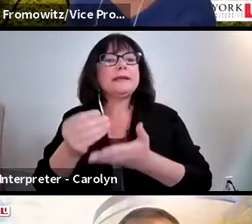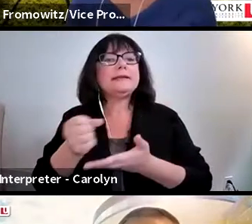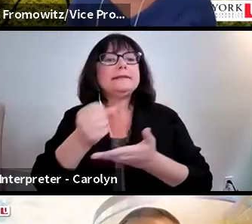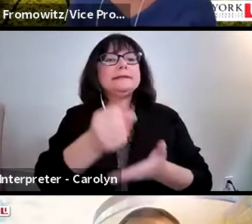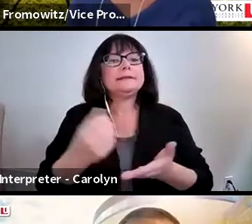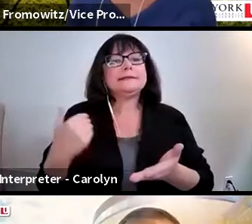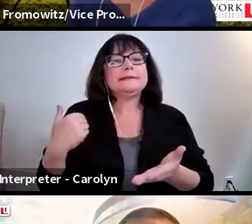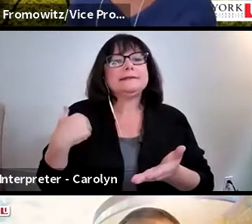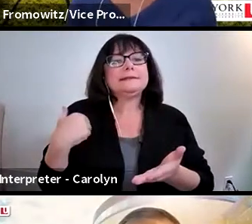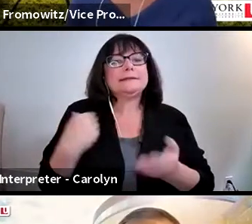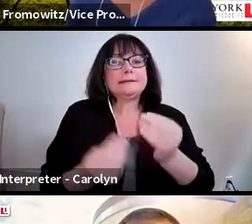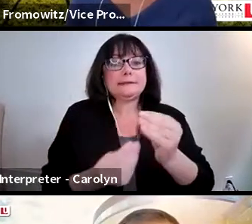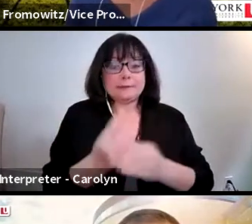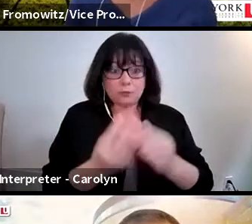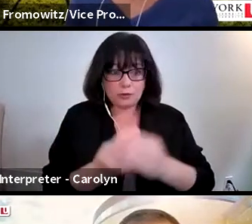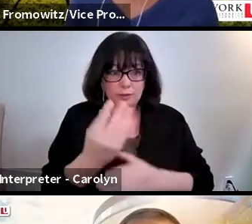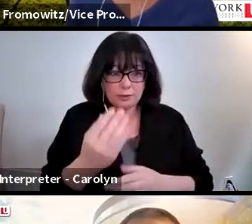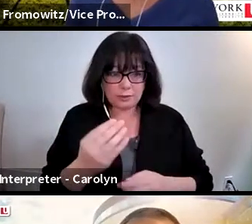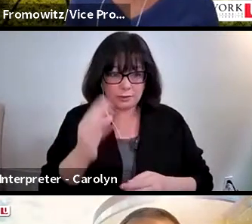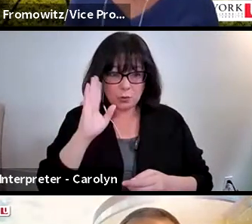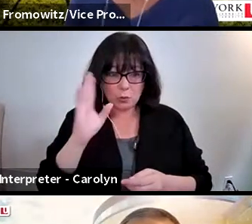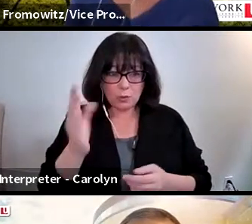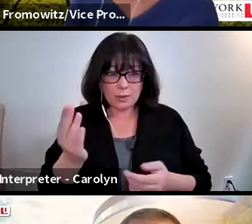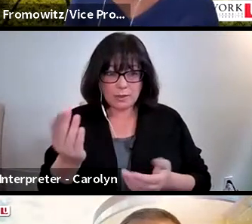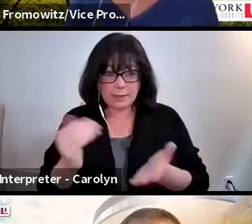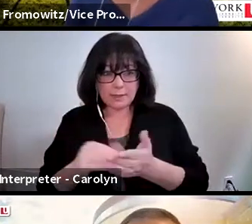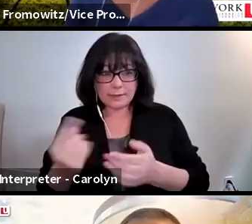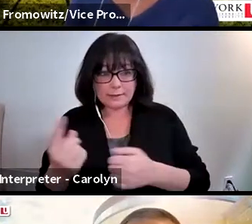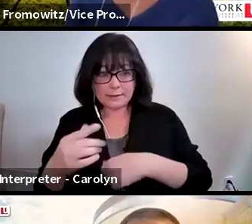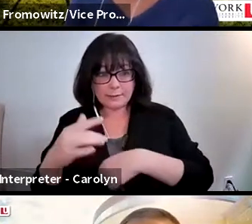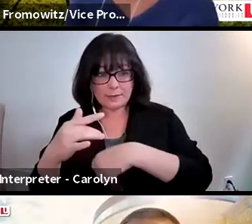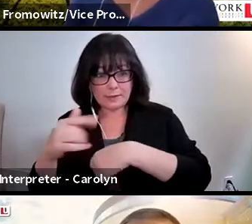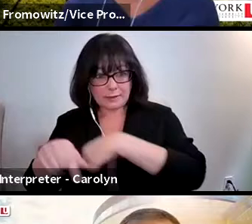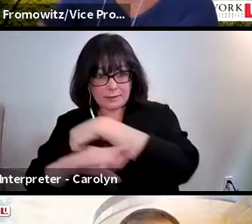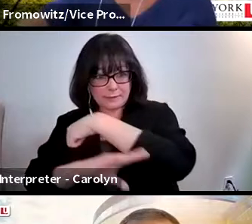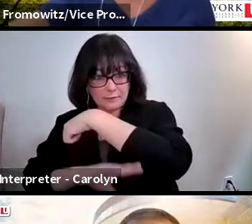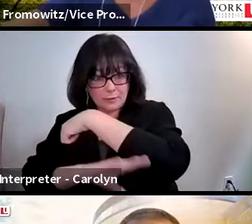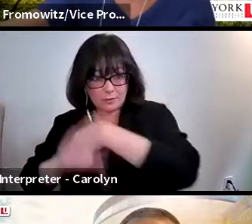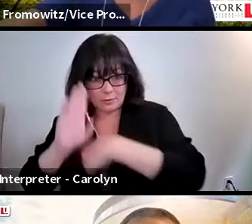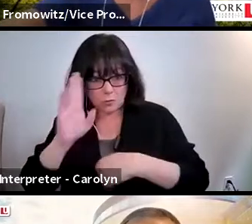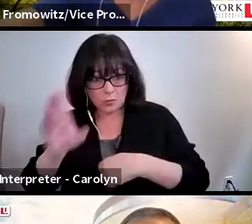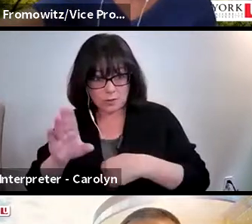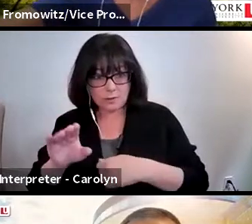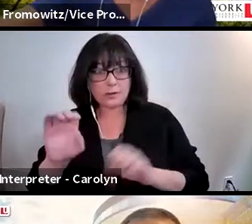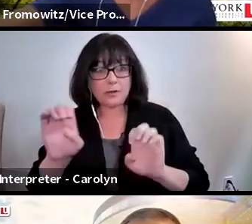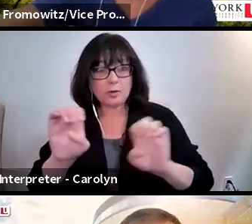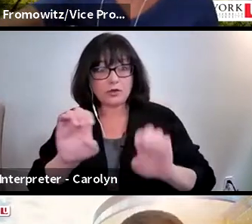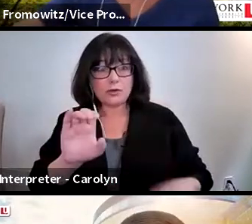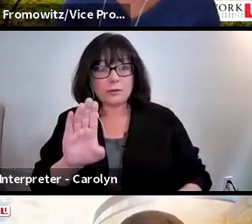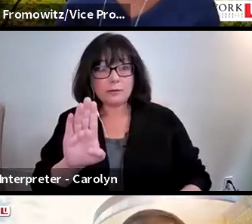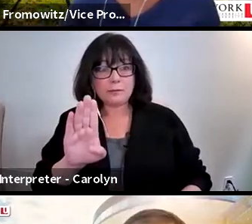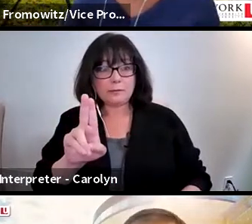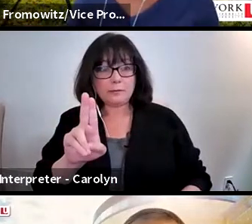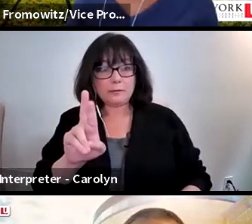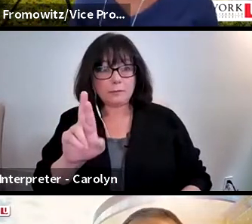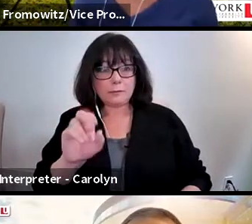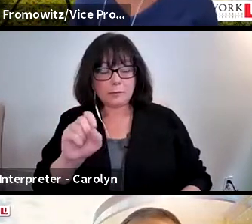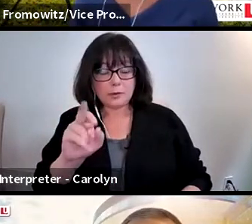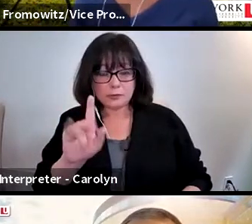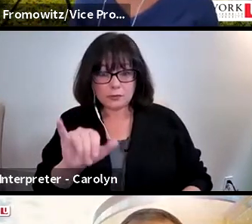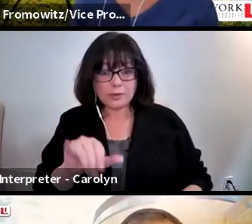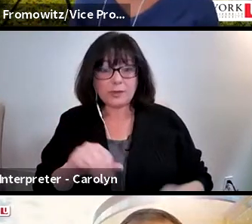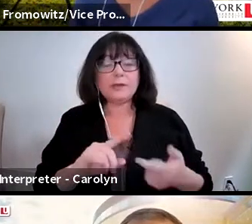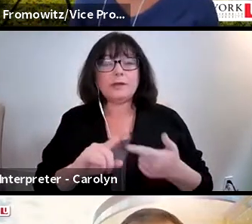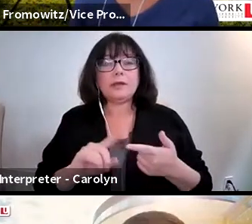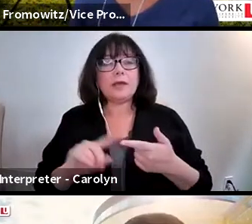fall. Secondly, another student has written in to say that they're experiencing financial challenges and wondering if the university would be willing